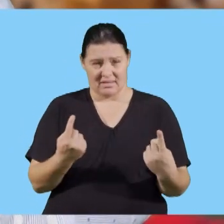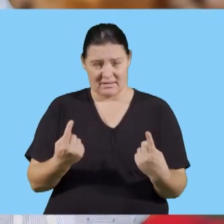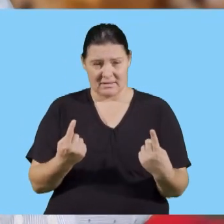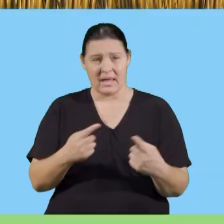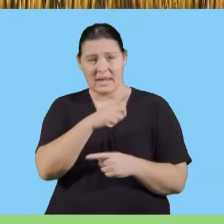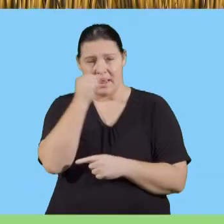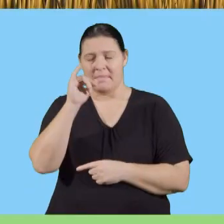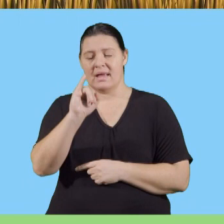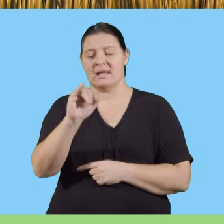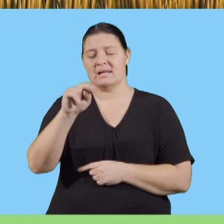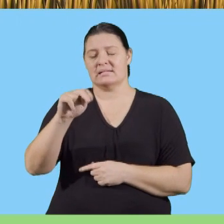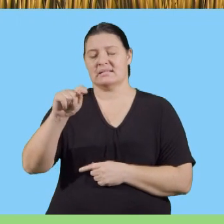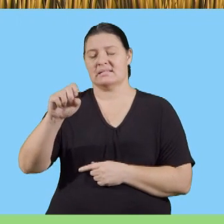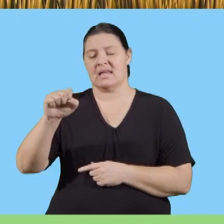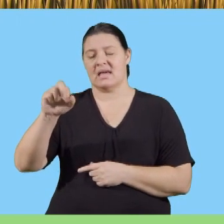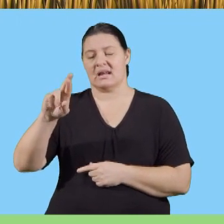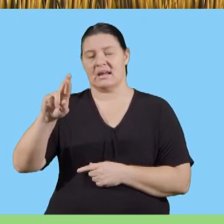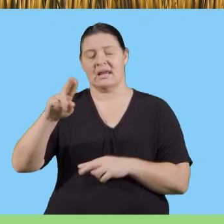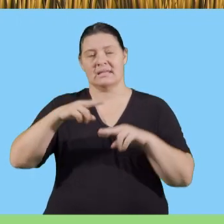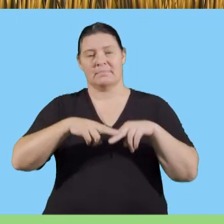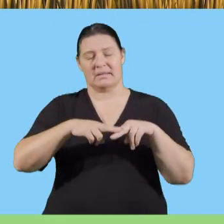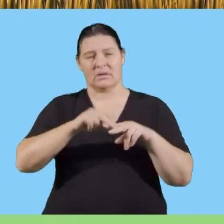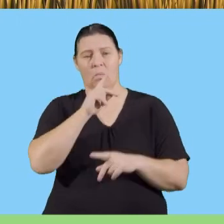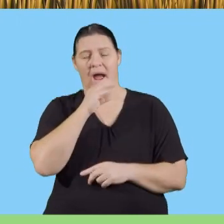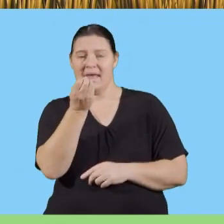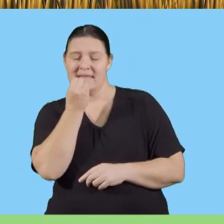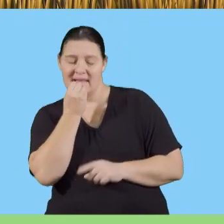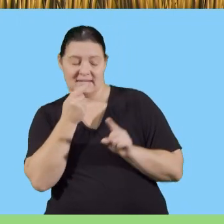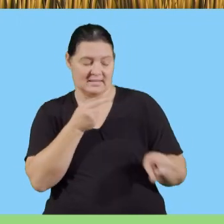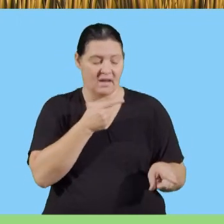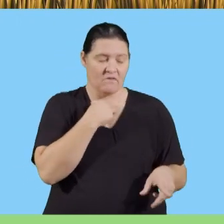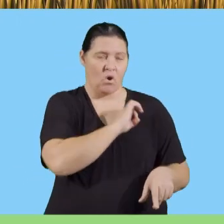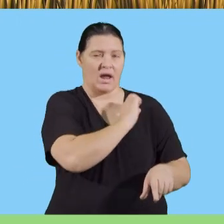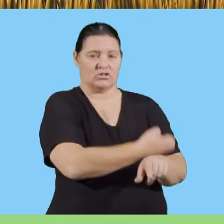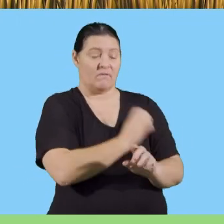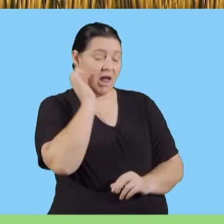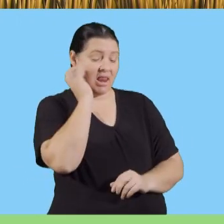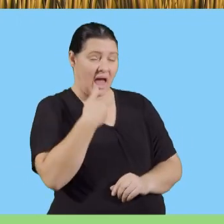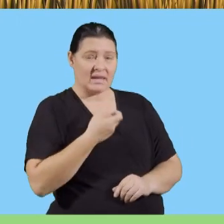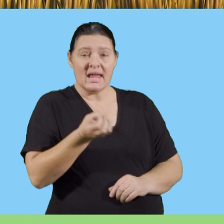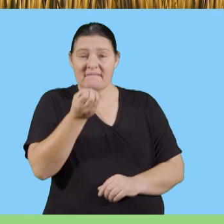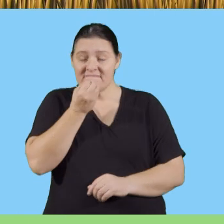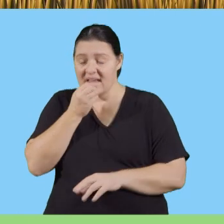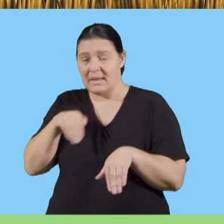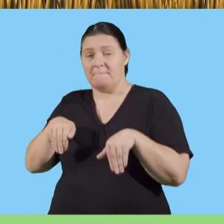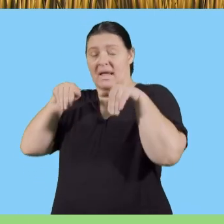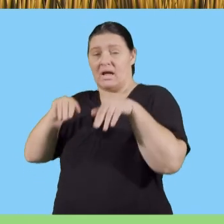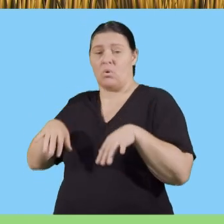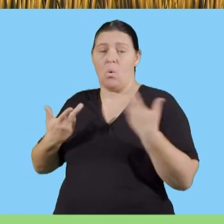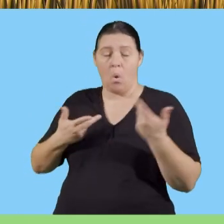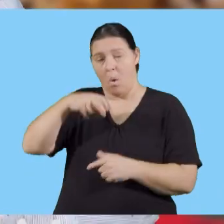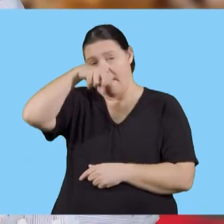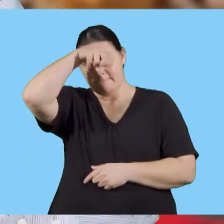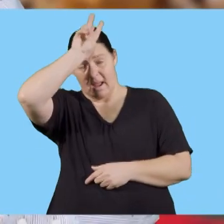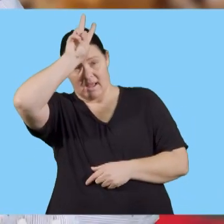if this lion feeds on the meerkat or on the impala over there, so basically what will happen is that the lion will get